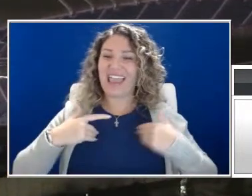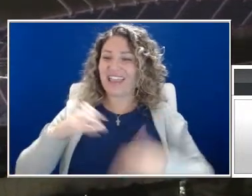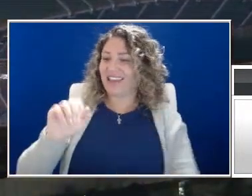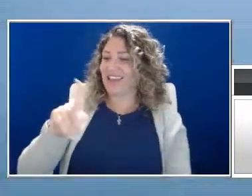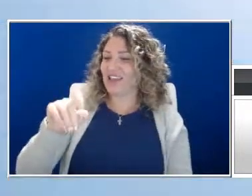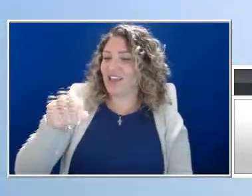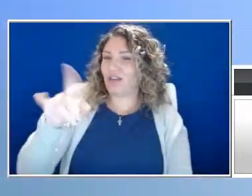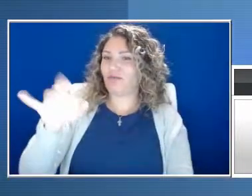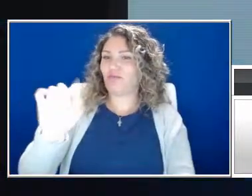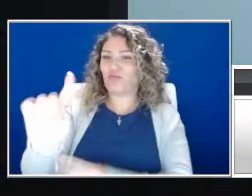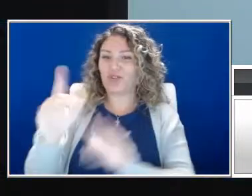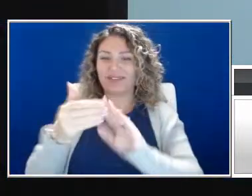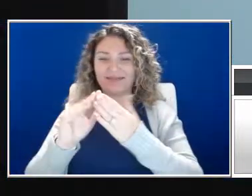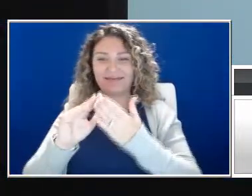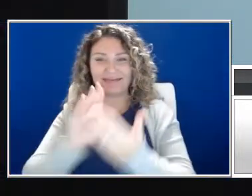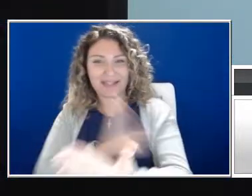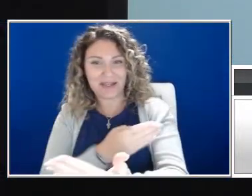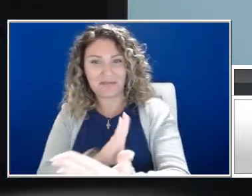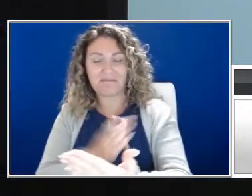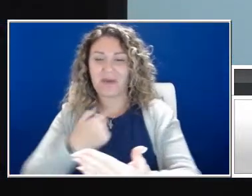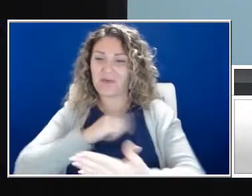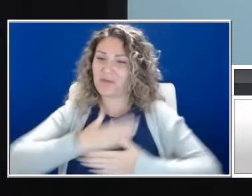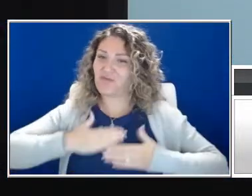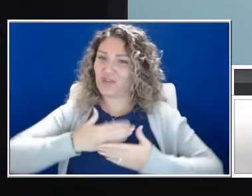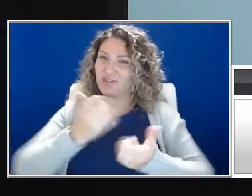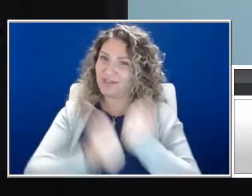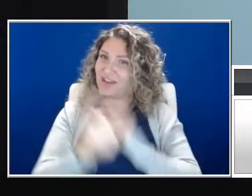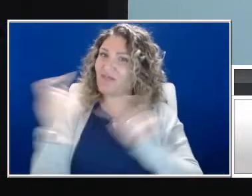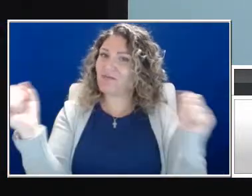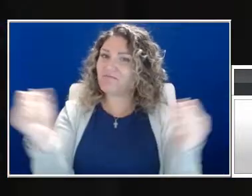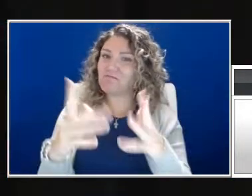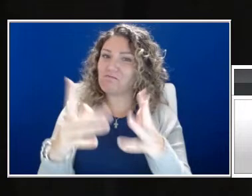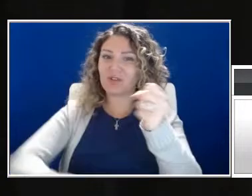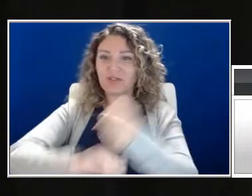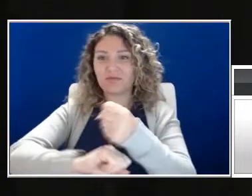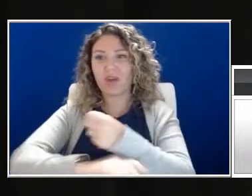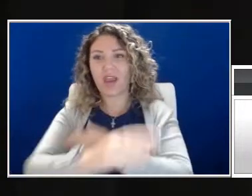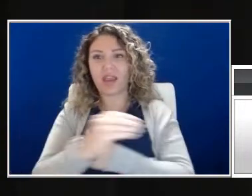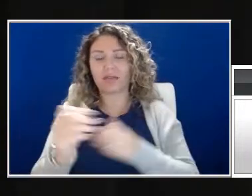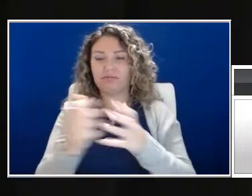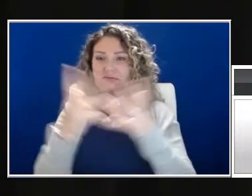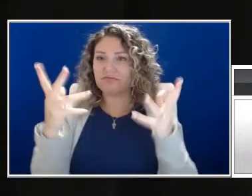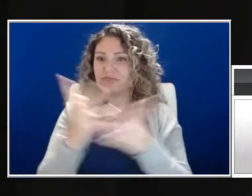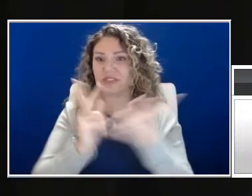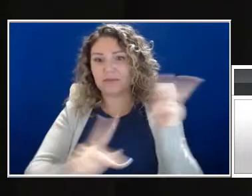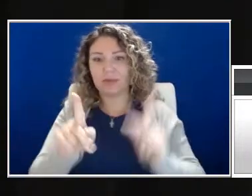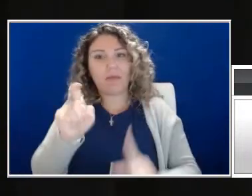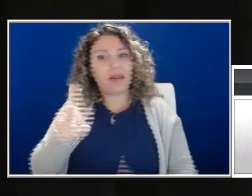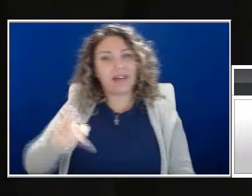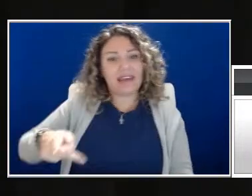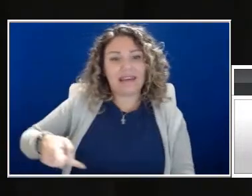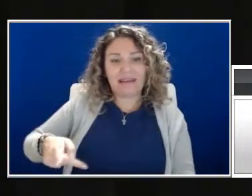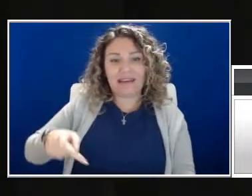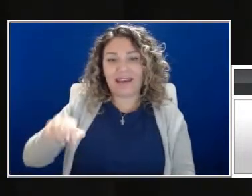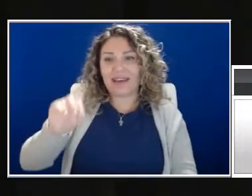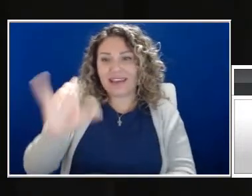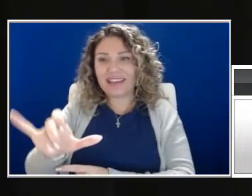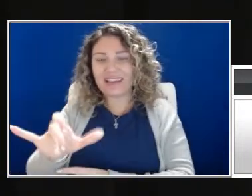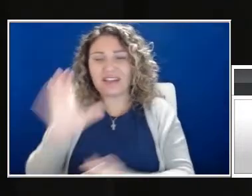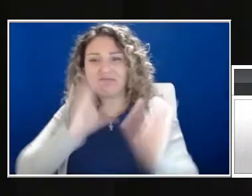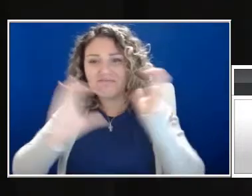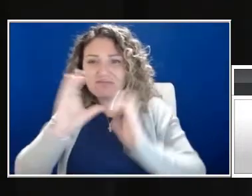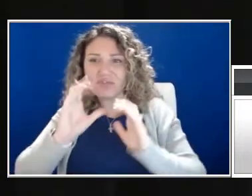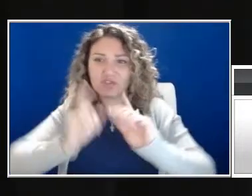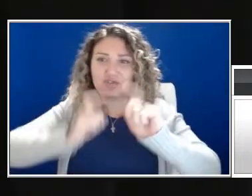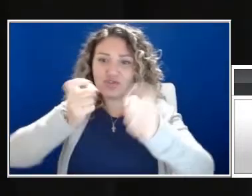Lots of fun out there. We appreciate everyone who came out and supported. And dozens of people in need of a kidney transplant looking for a donor. They attended the annual